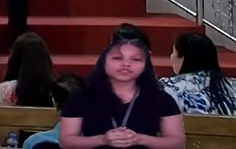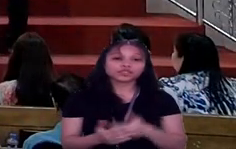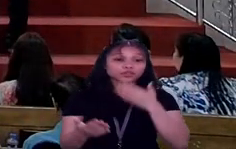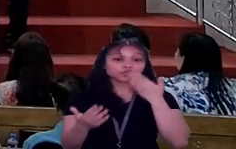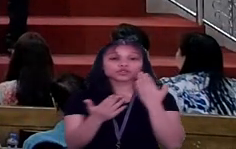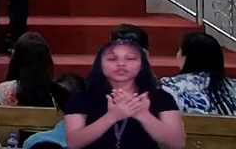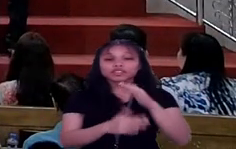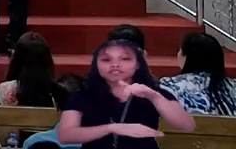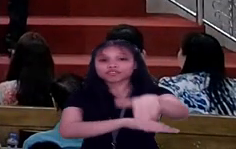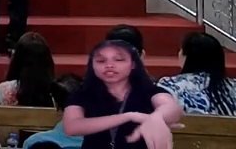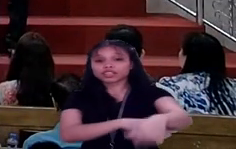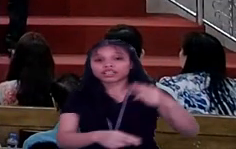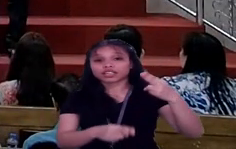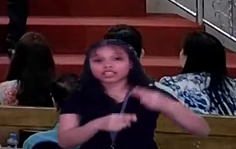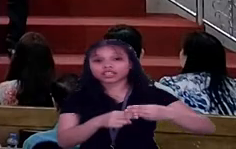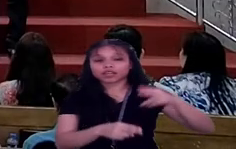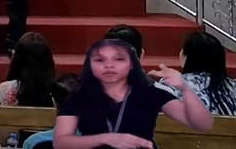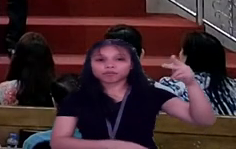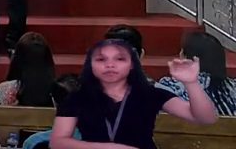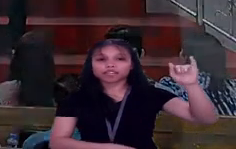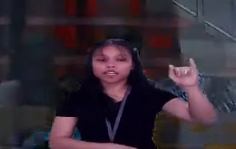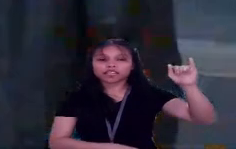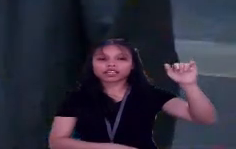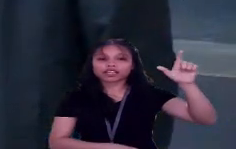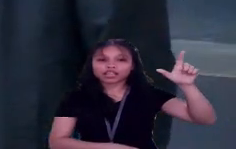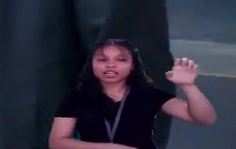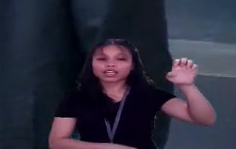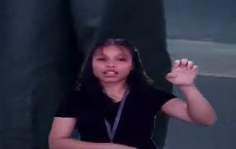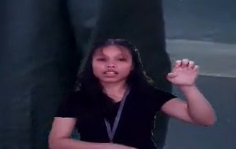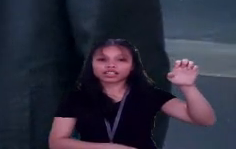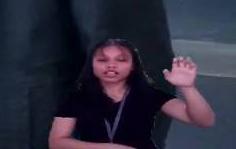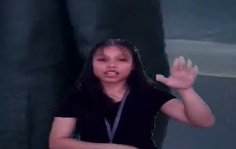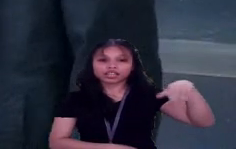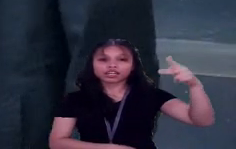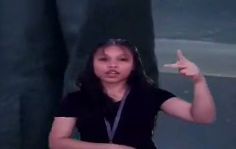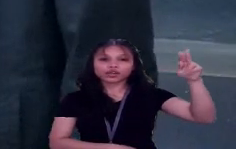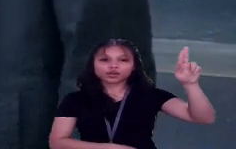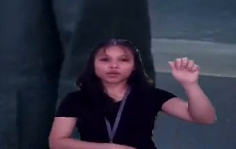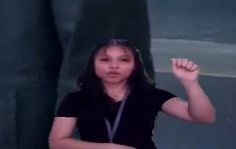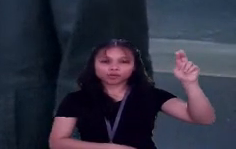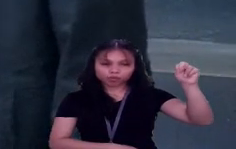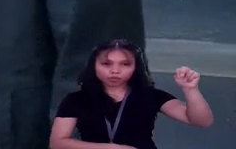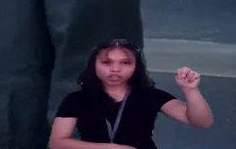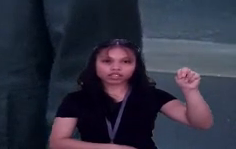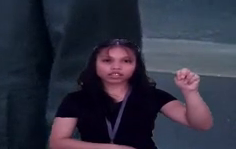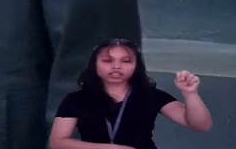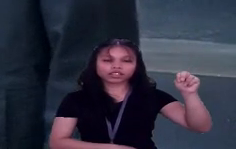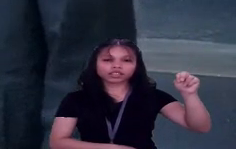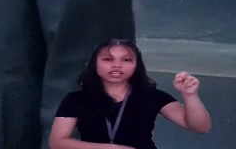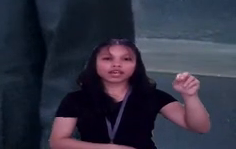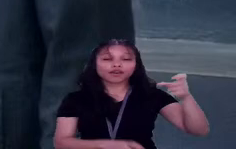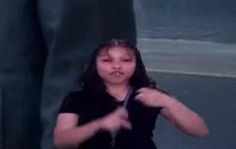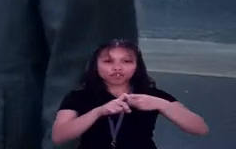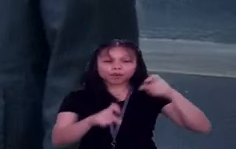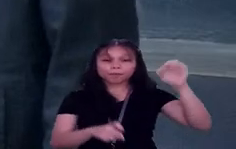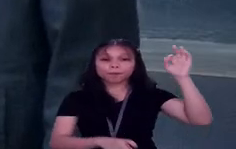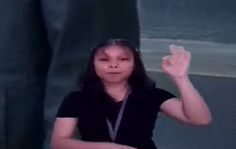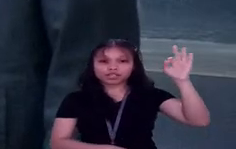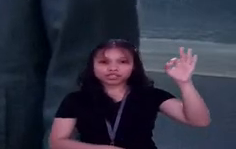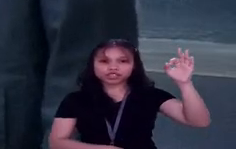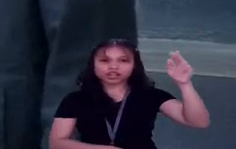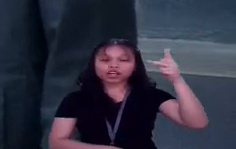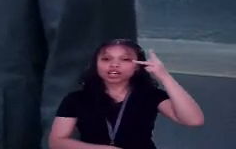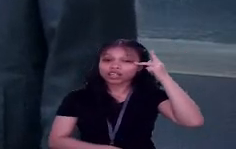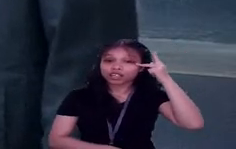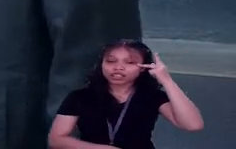Good evening everyone. My name is Kyle Daniel Kwan from Rolinid Baptist Church under the leadership of my pastor, Pastor Robert Kent